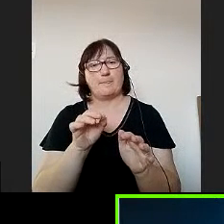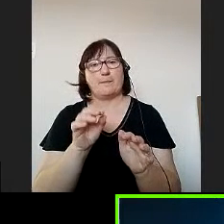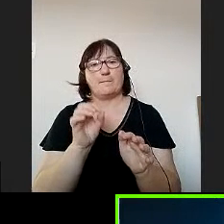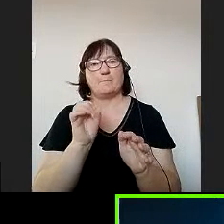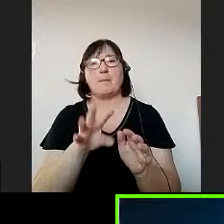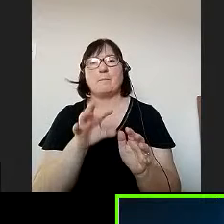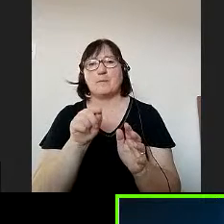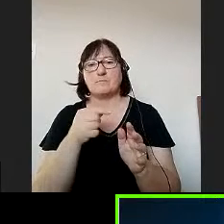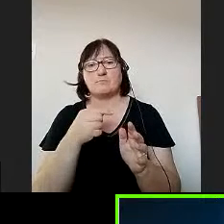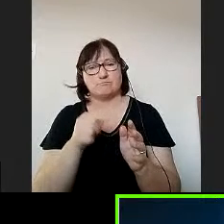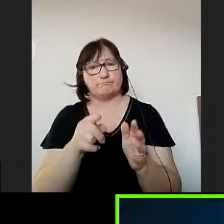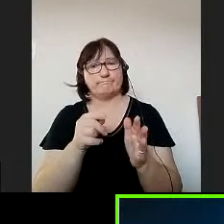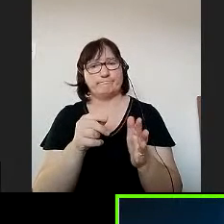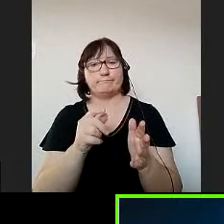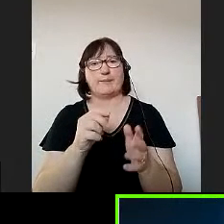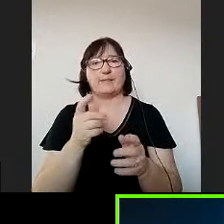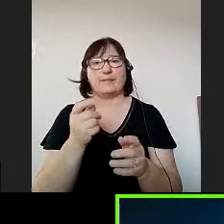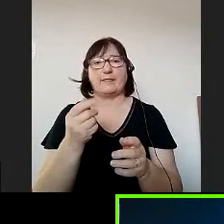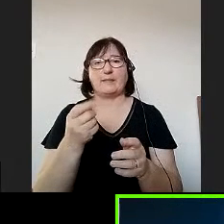us that response, thank you.